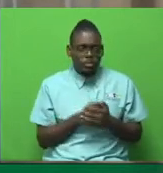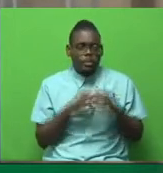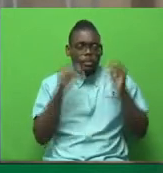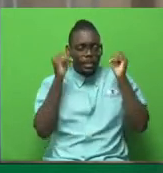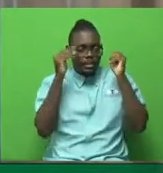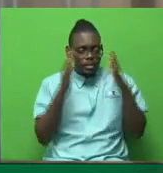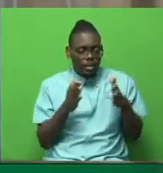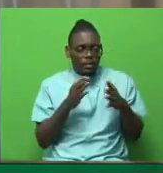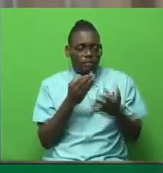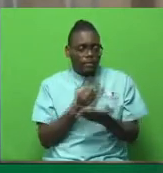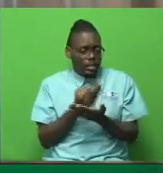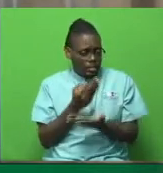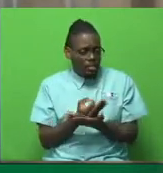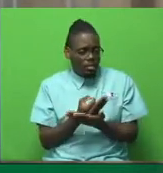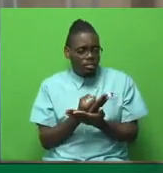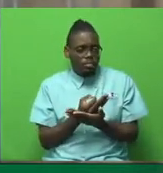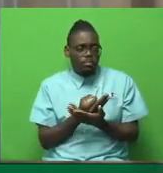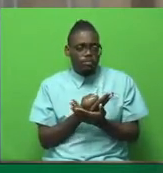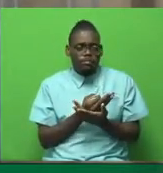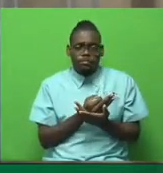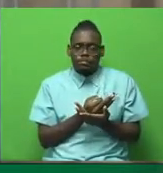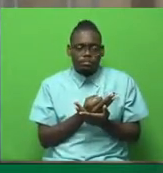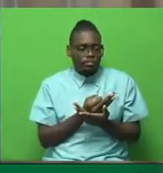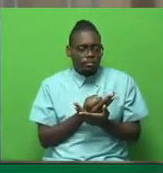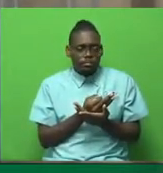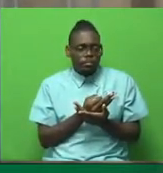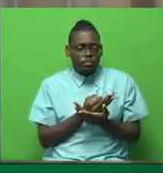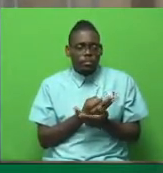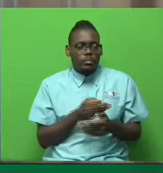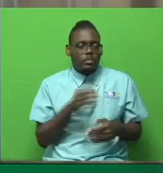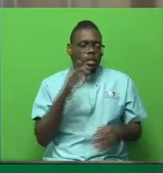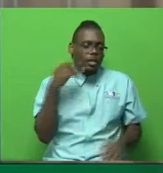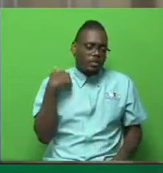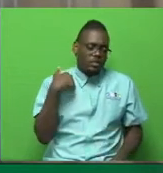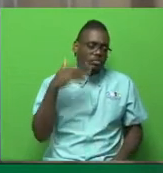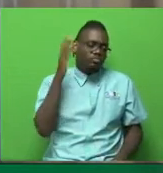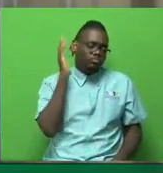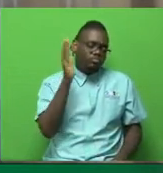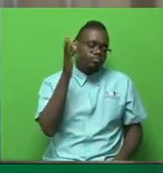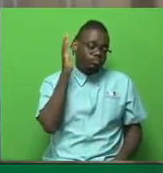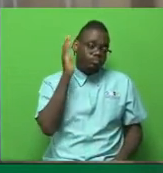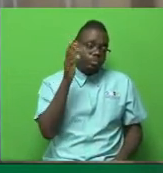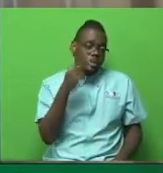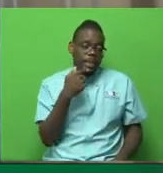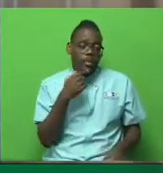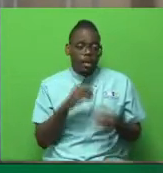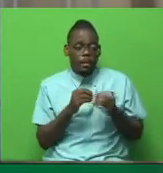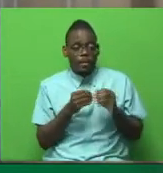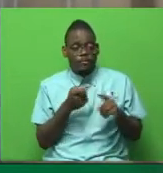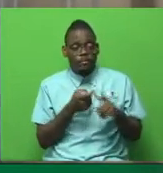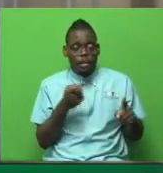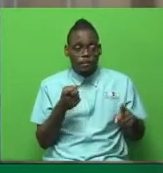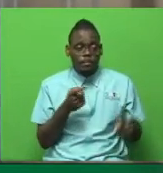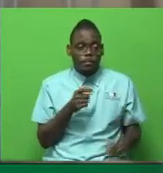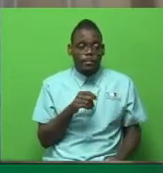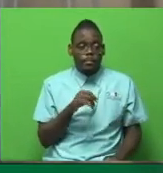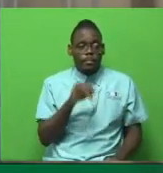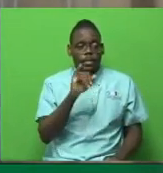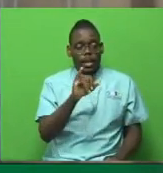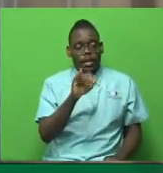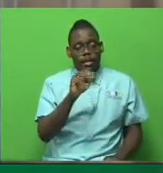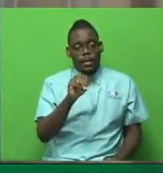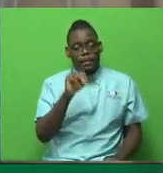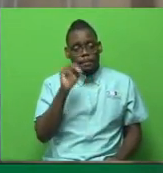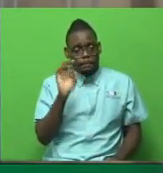presentation made extensive use of IMF data he's done that not just on this budget speech